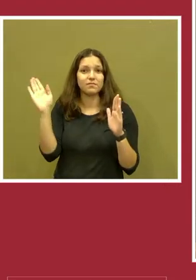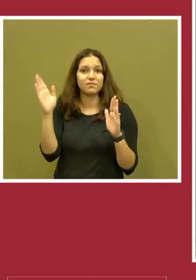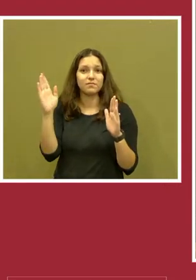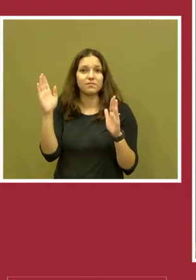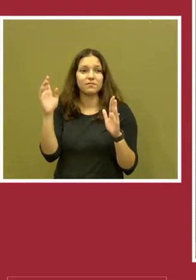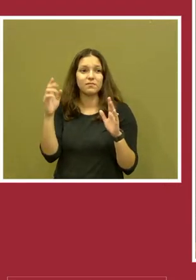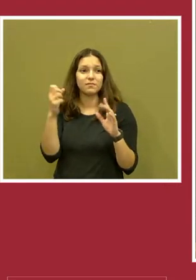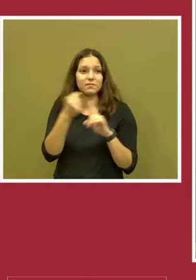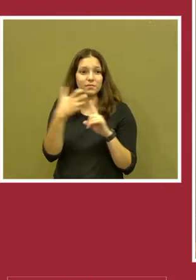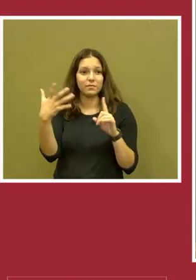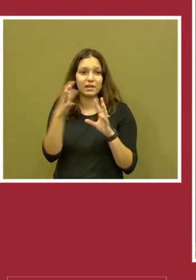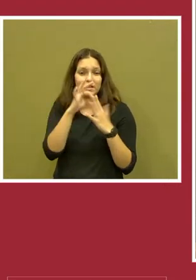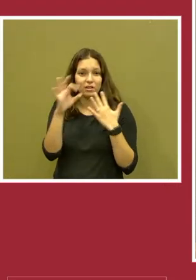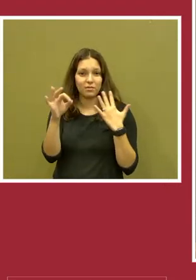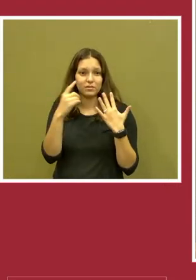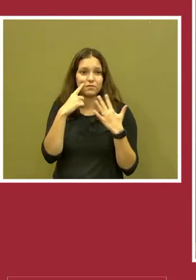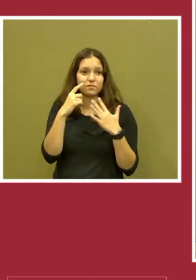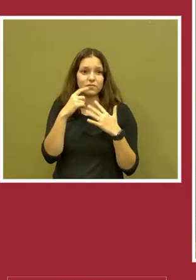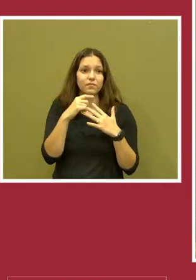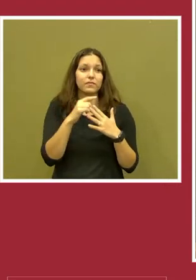Okay, thank you.